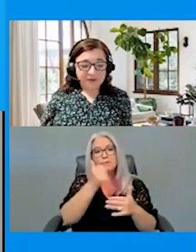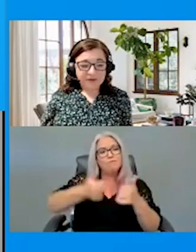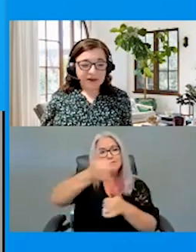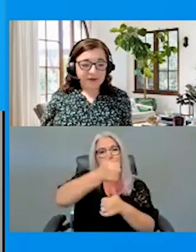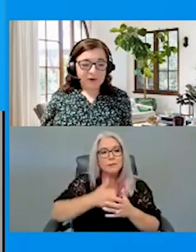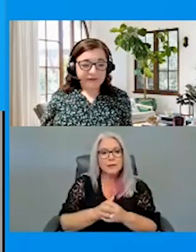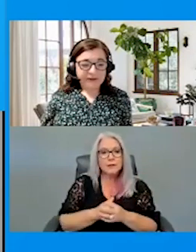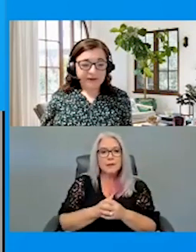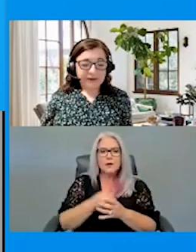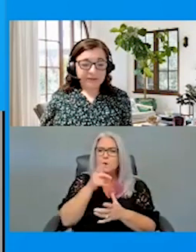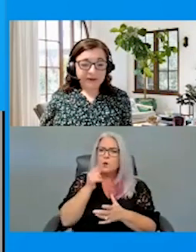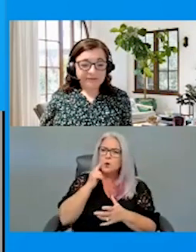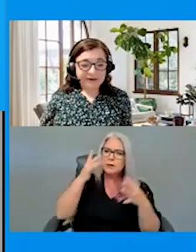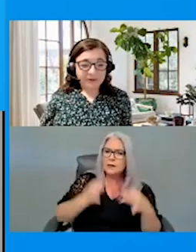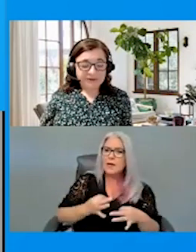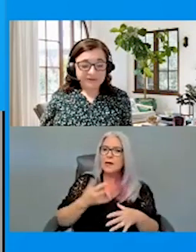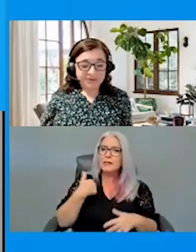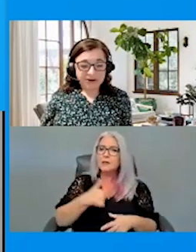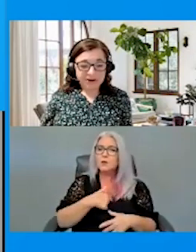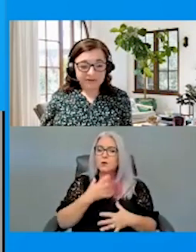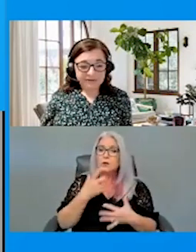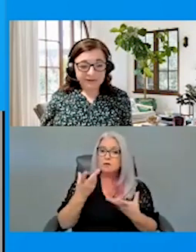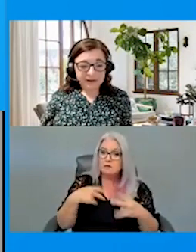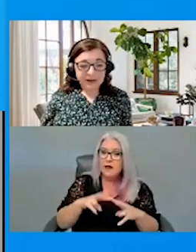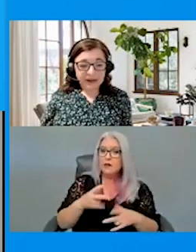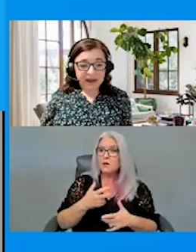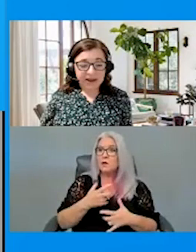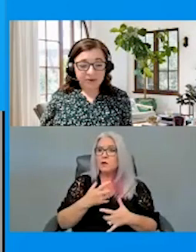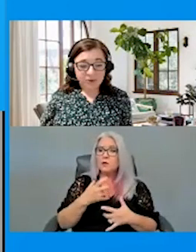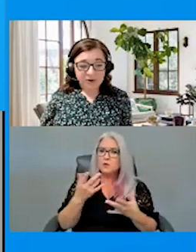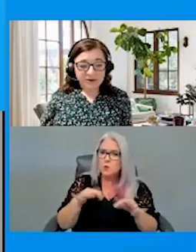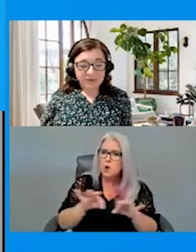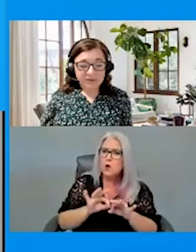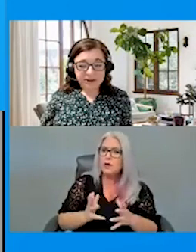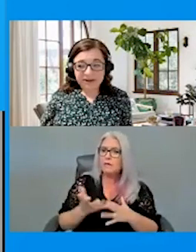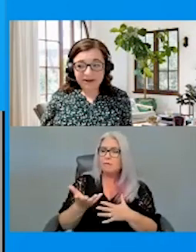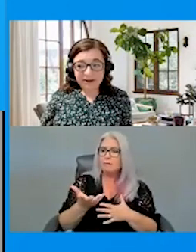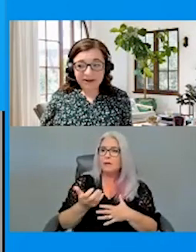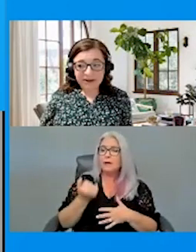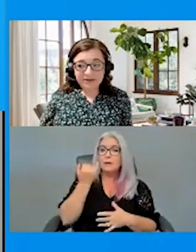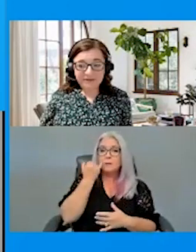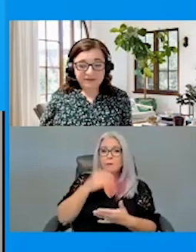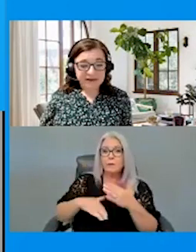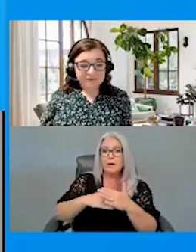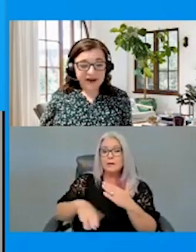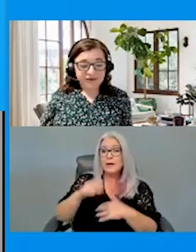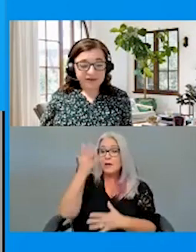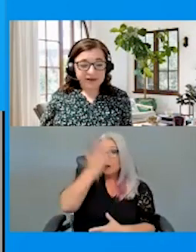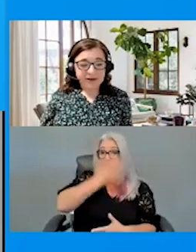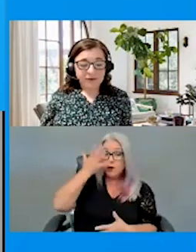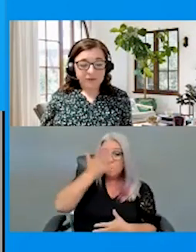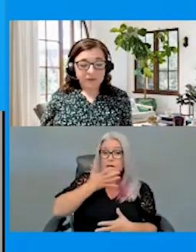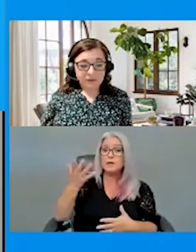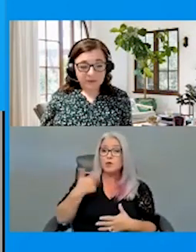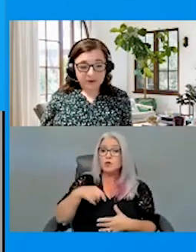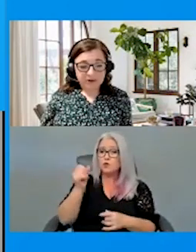is valuable and worthy based on a person's appearance and or their ability to